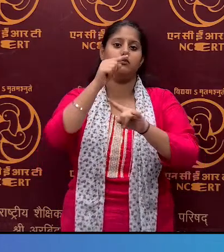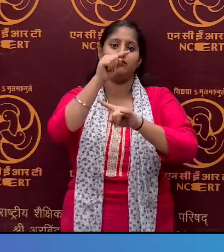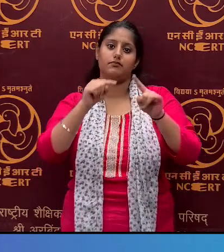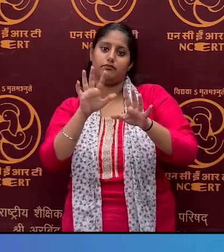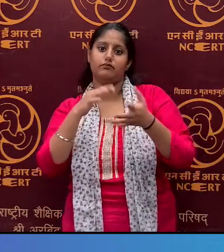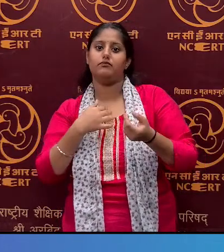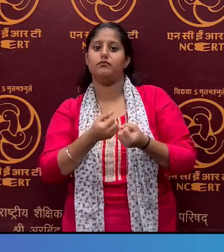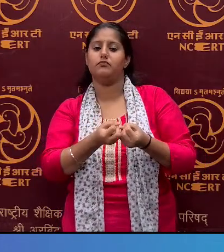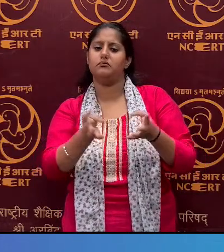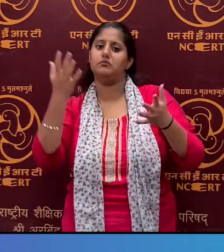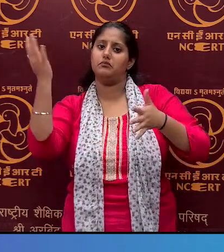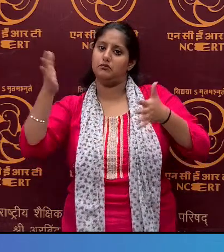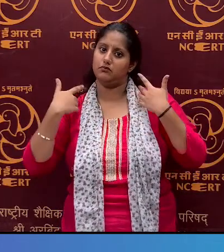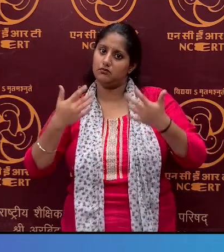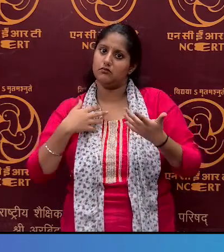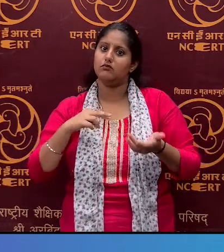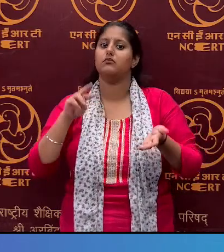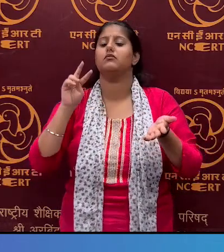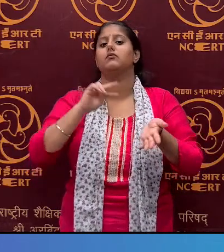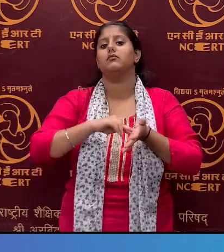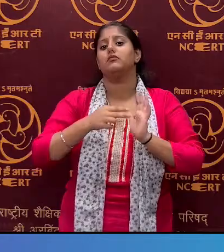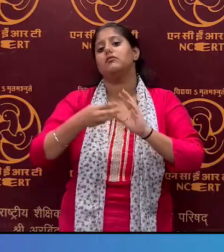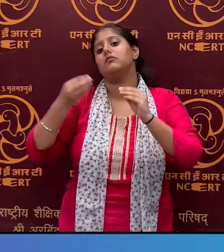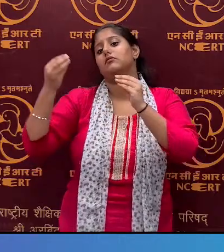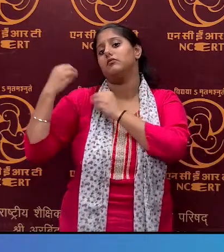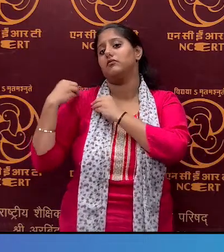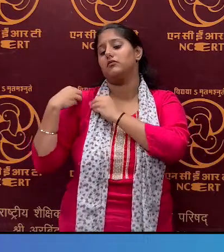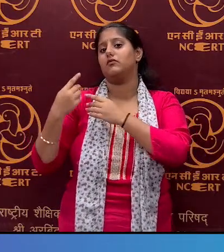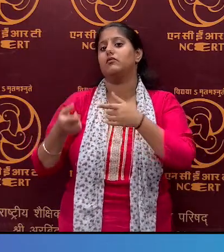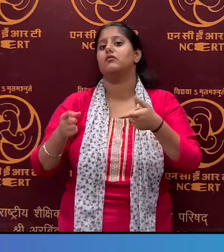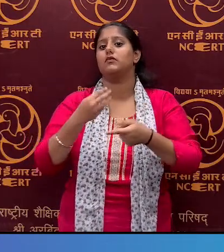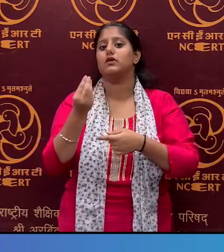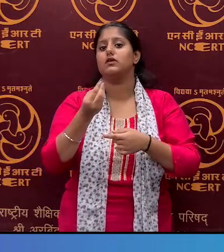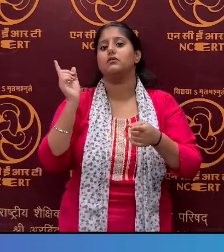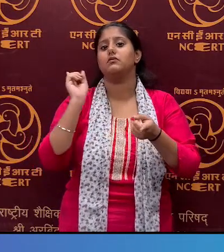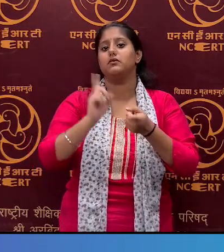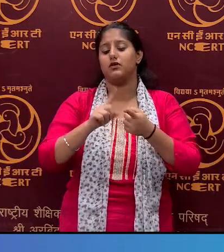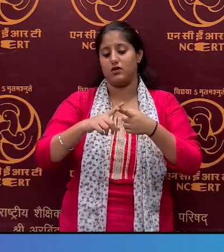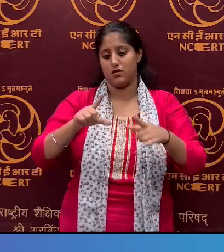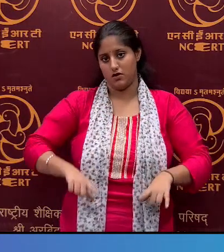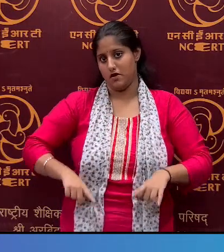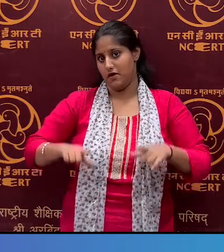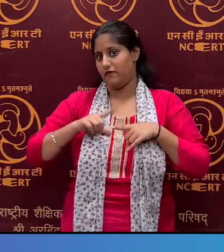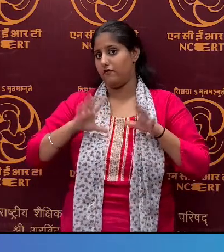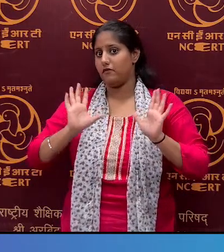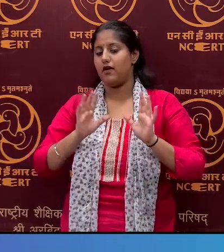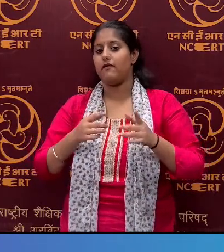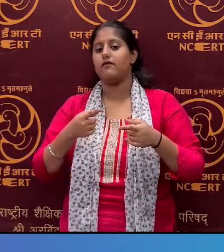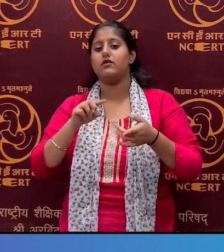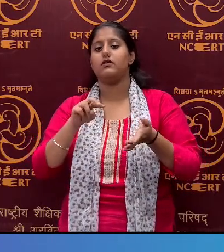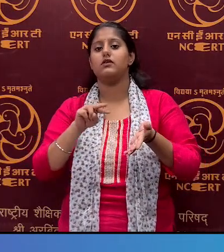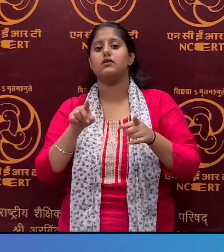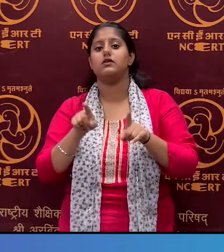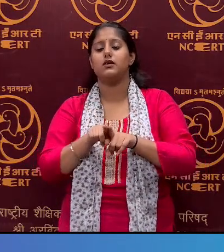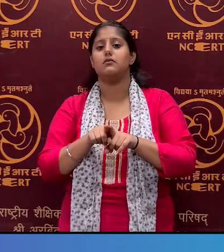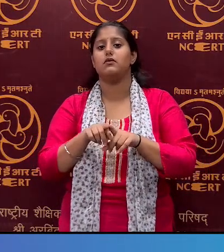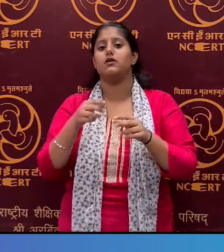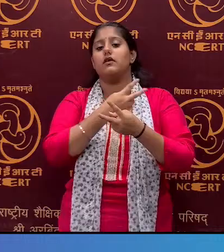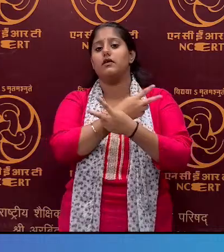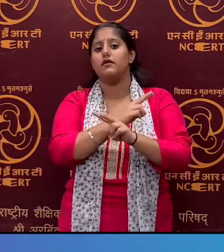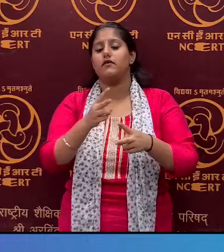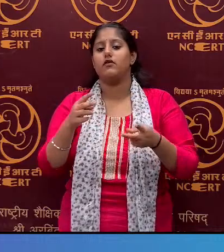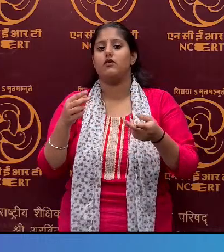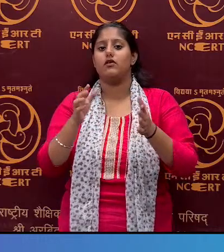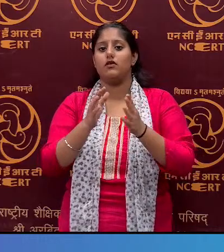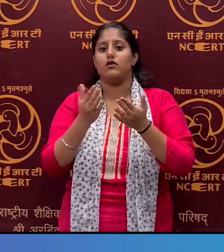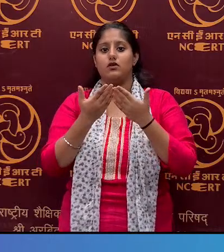time, climate is also responsible for disasters in human life. There are various types of natural disasters that we study